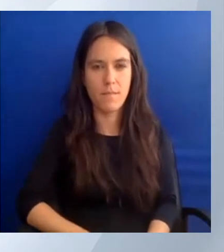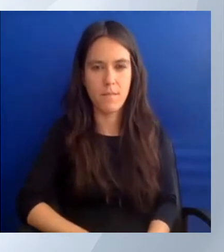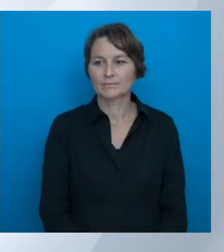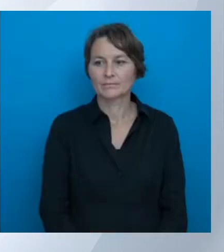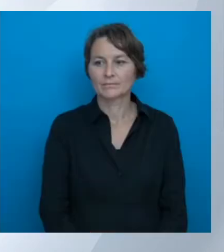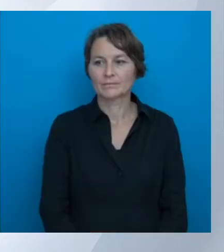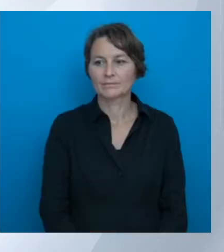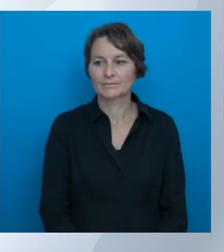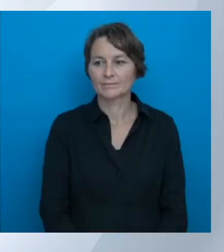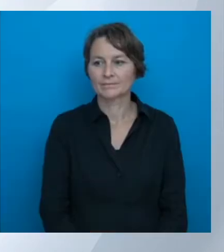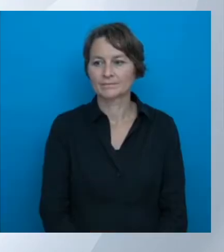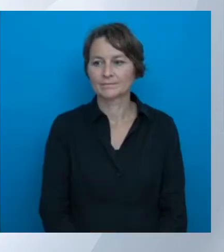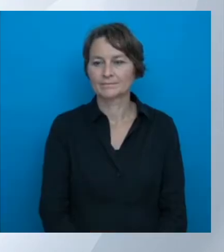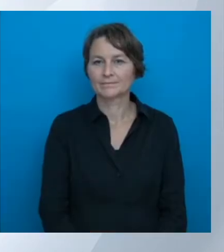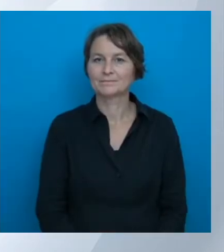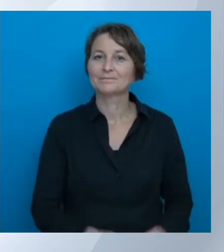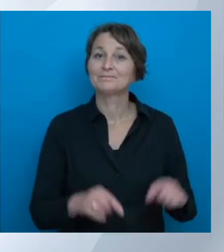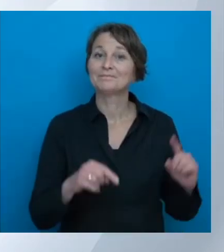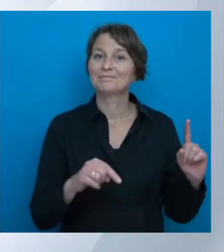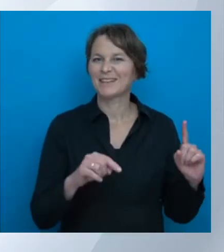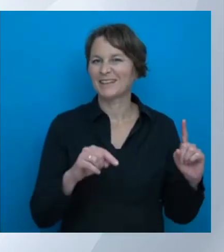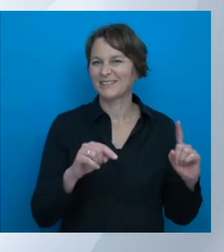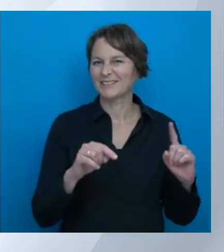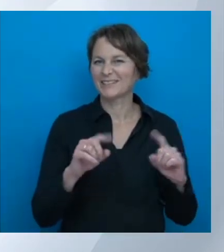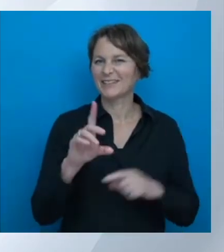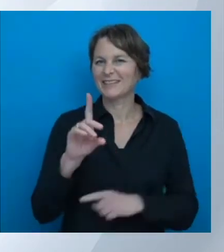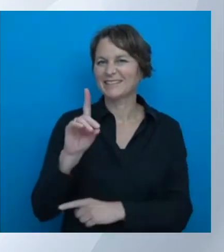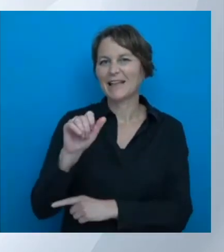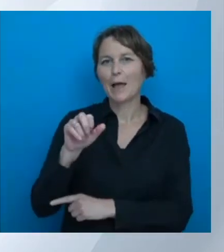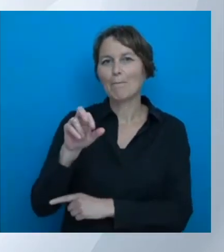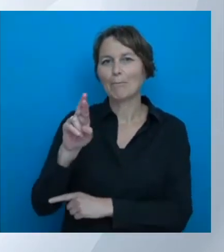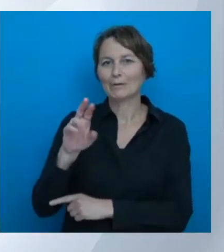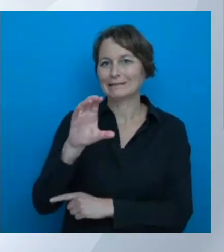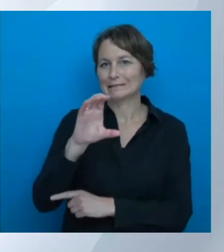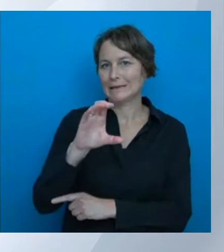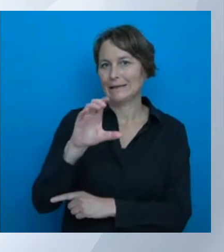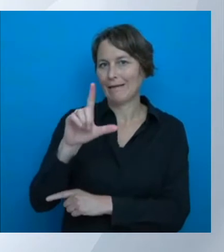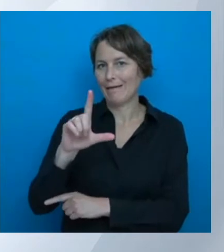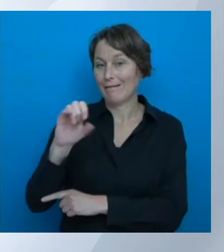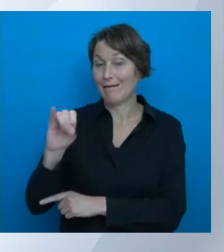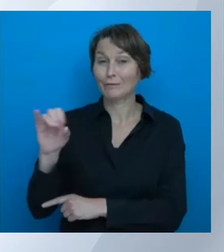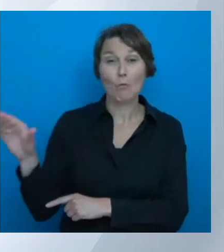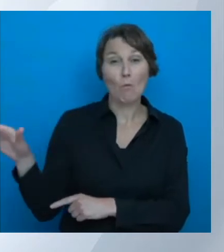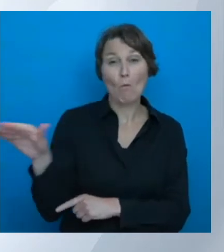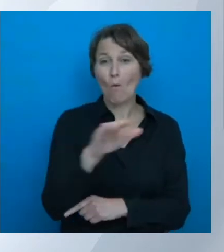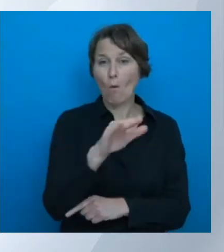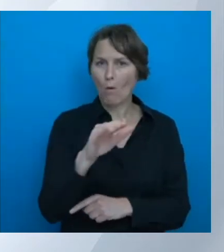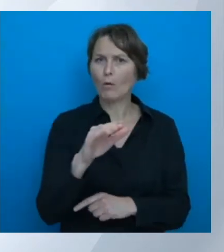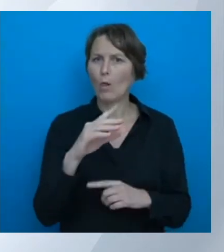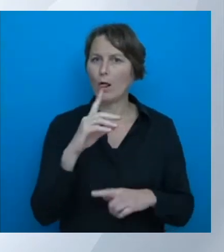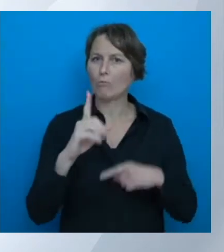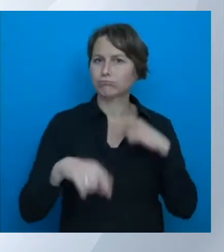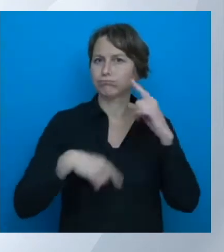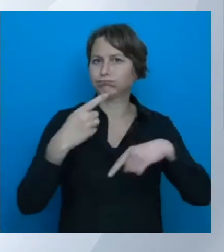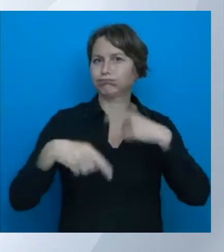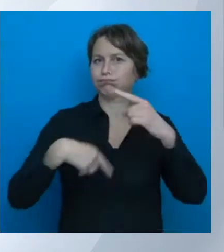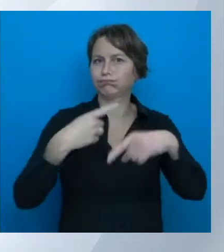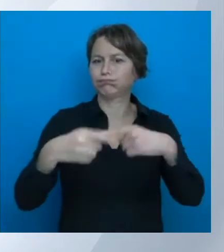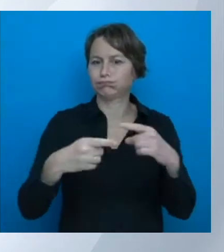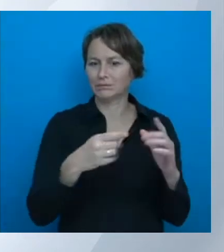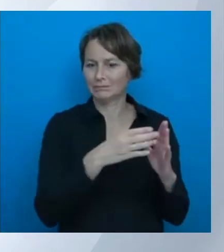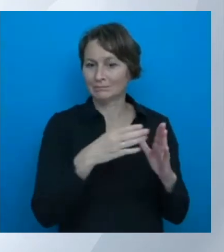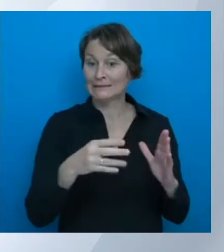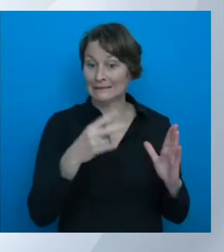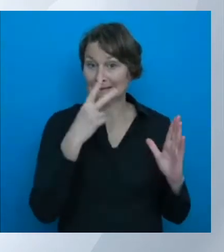Now this command will list all the sidecars running in my environment. So as you can see that I have run one of